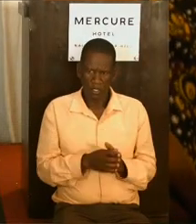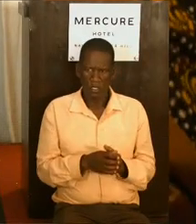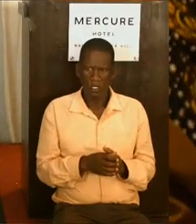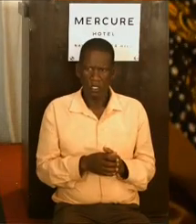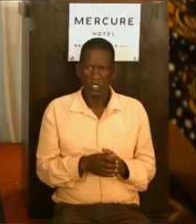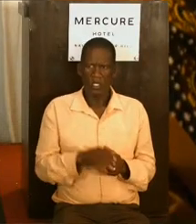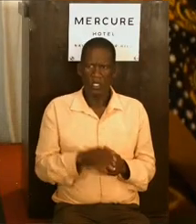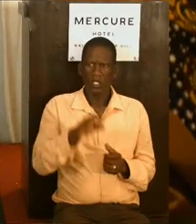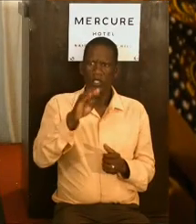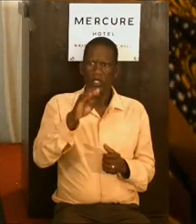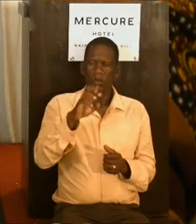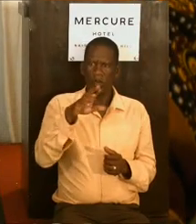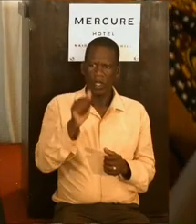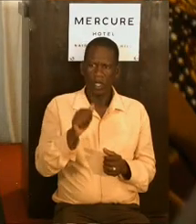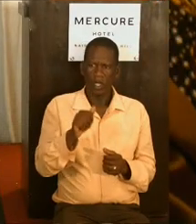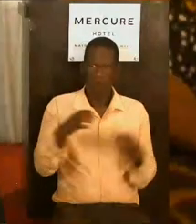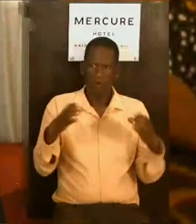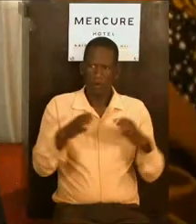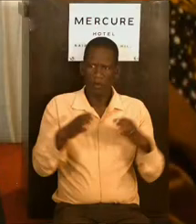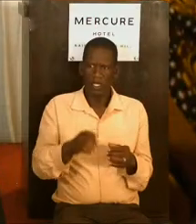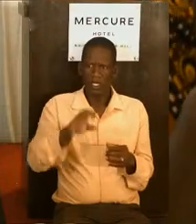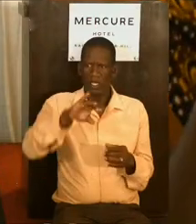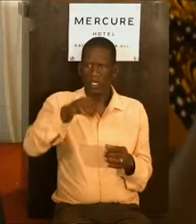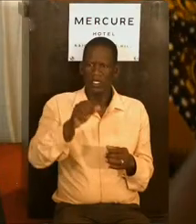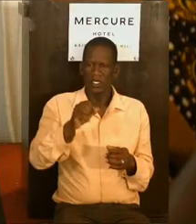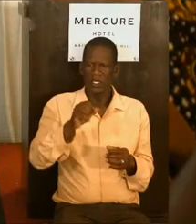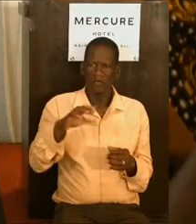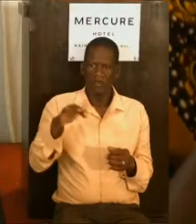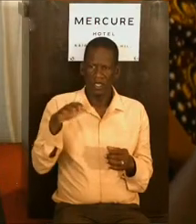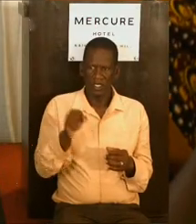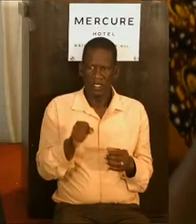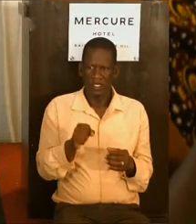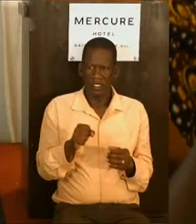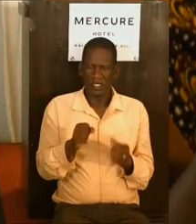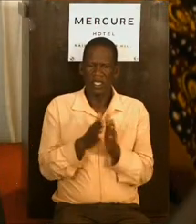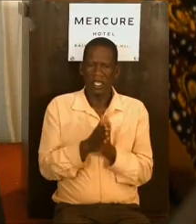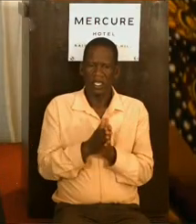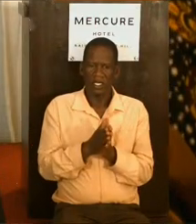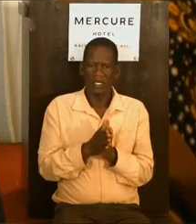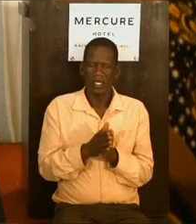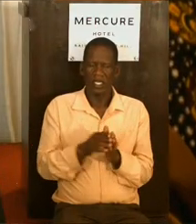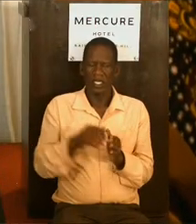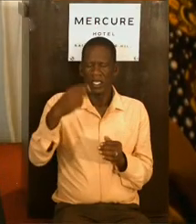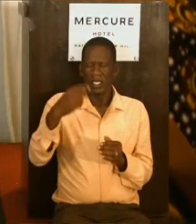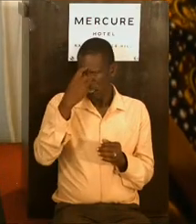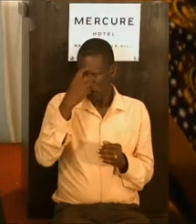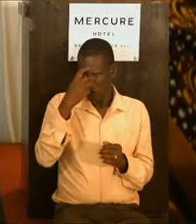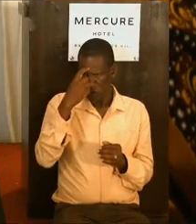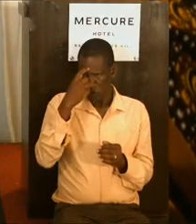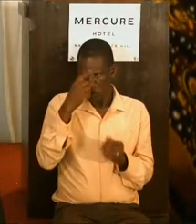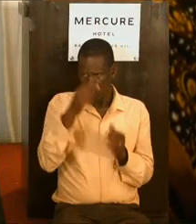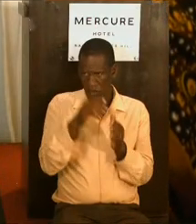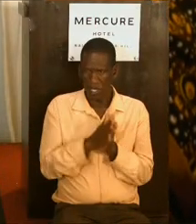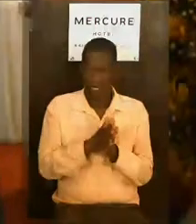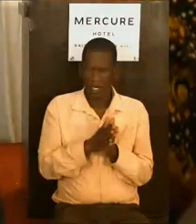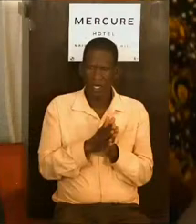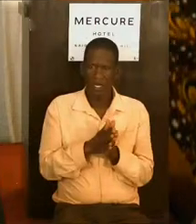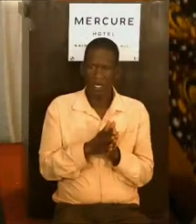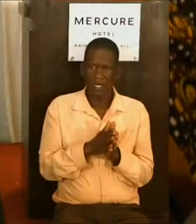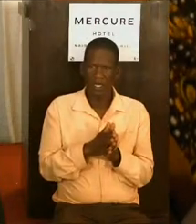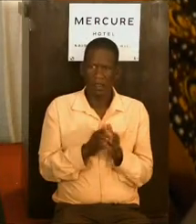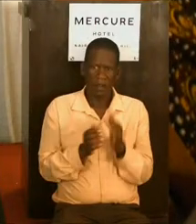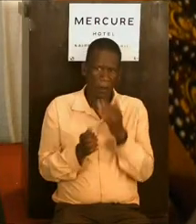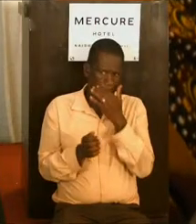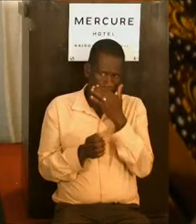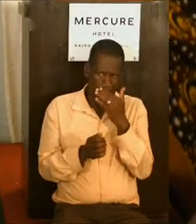the Borah community the Jeffries the Hindu and the